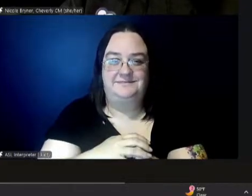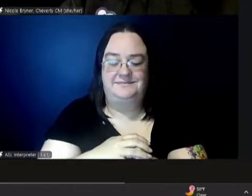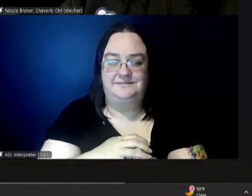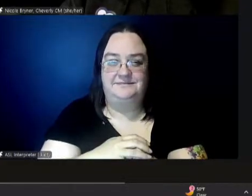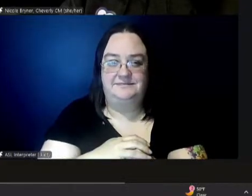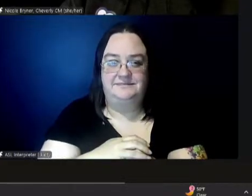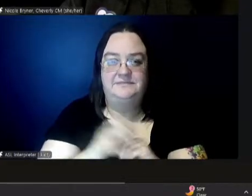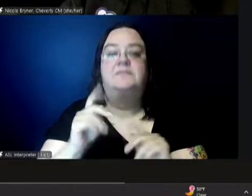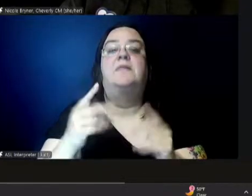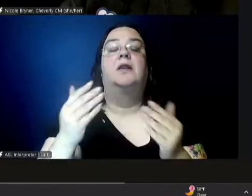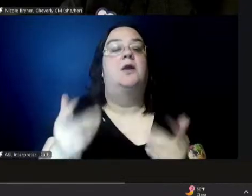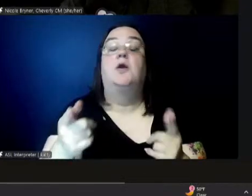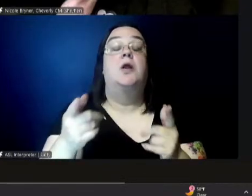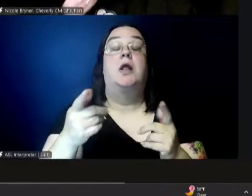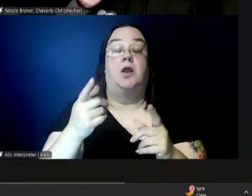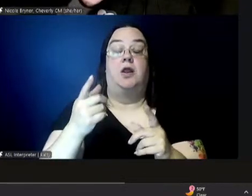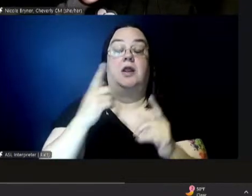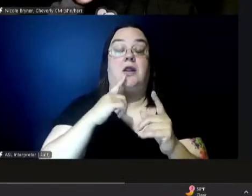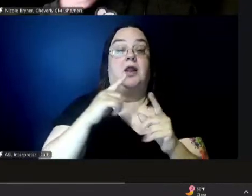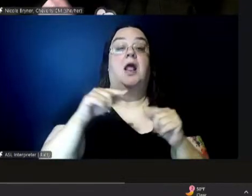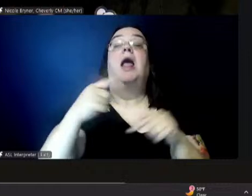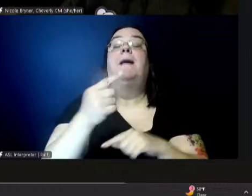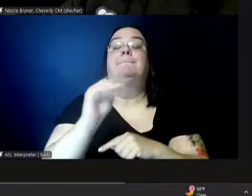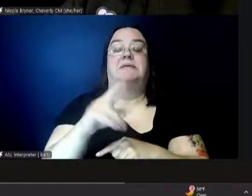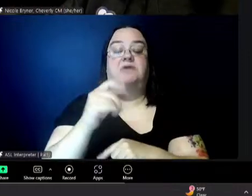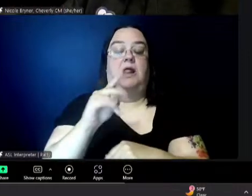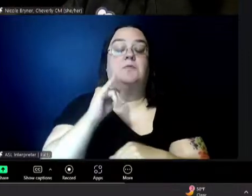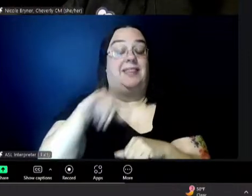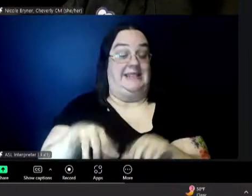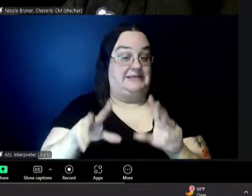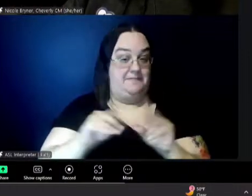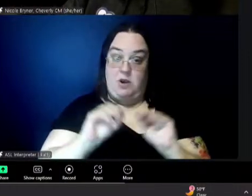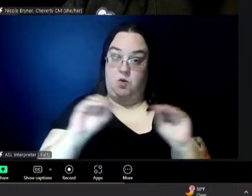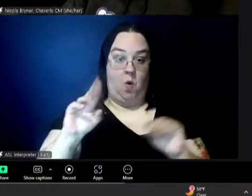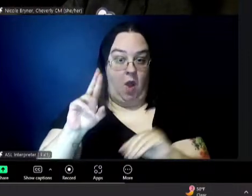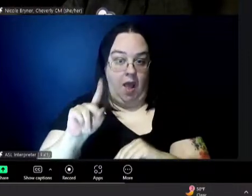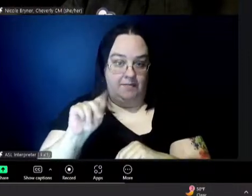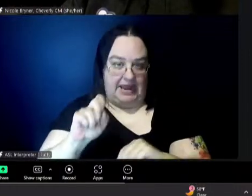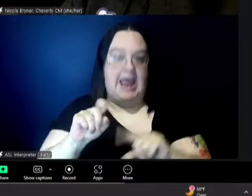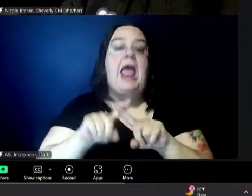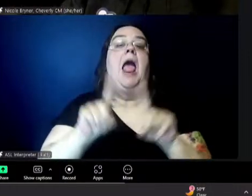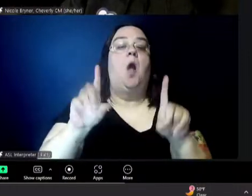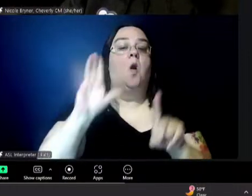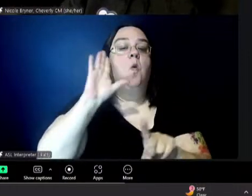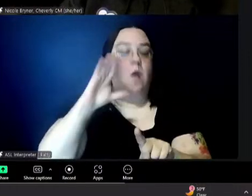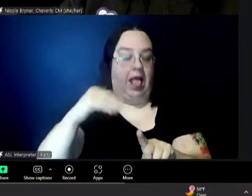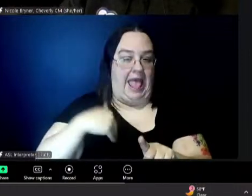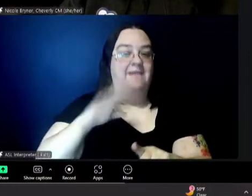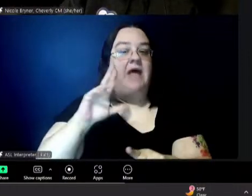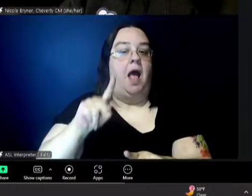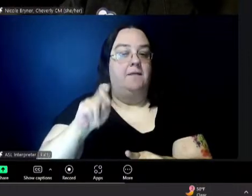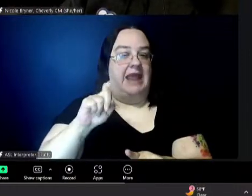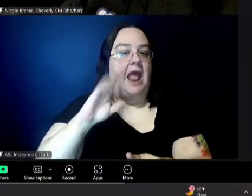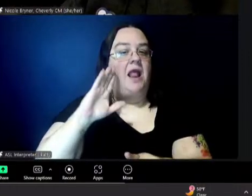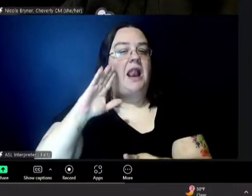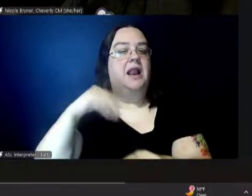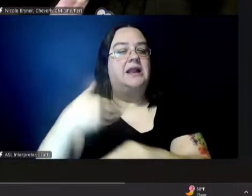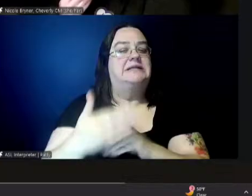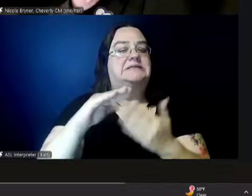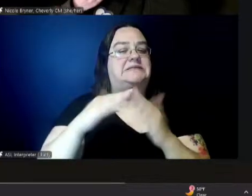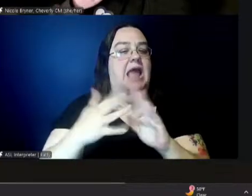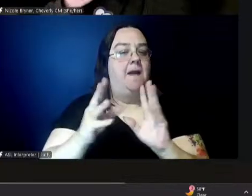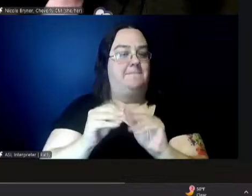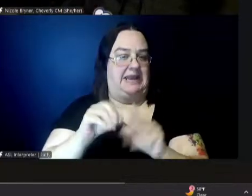Okay, no update at this meeting. However, there will be an update at the December town meeting. We'll have nominations